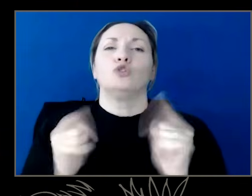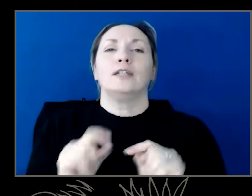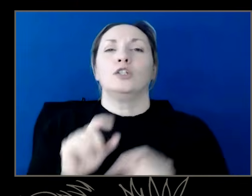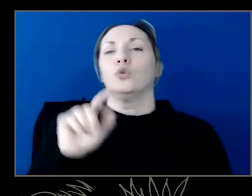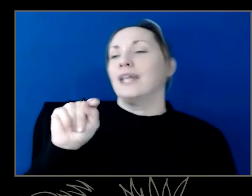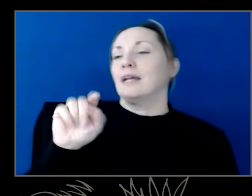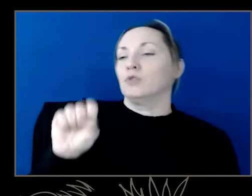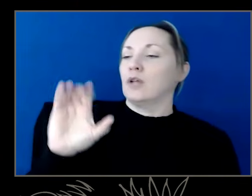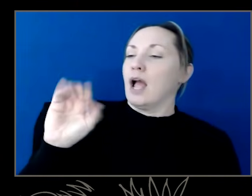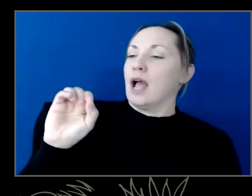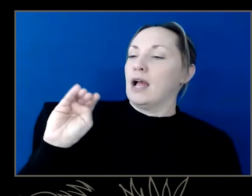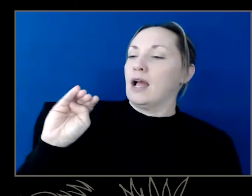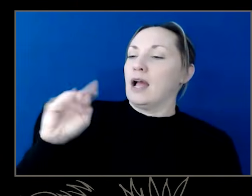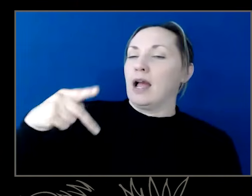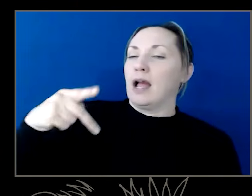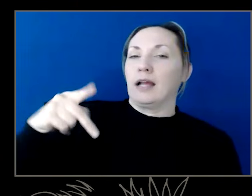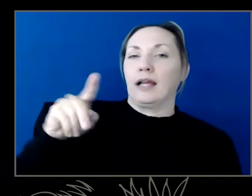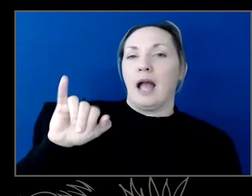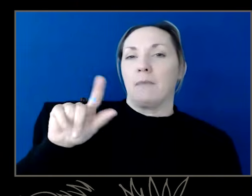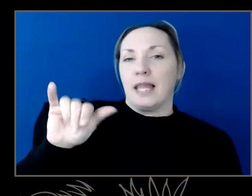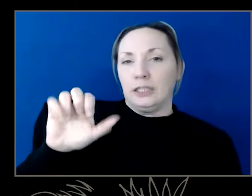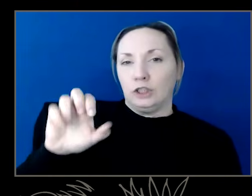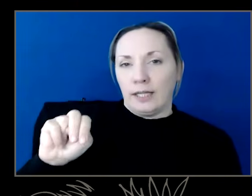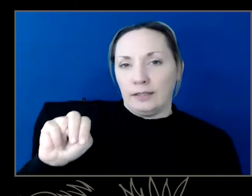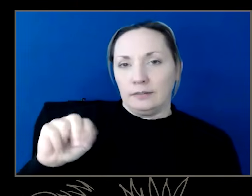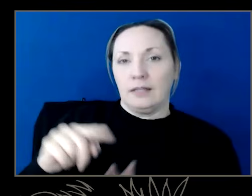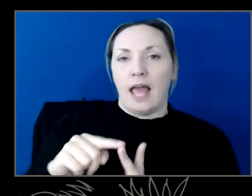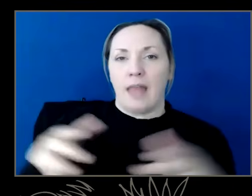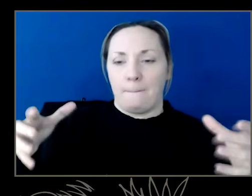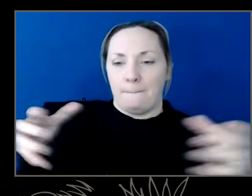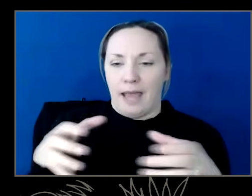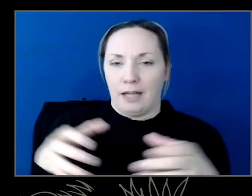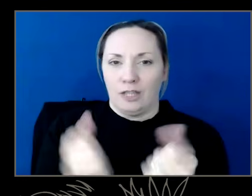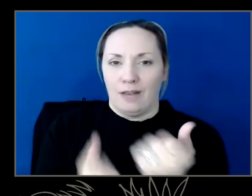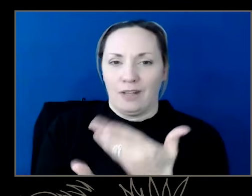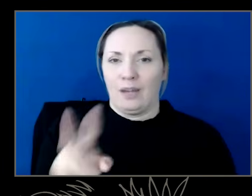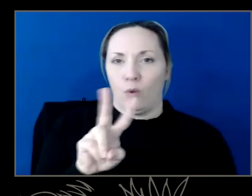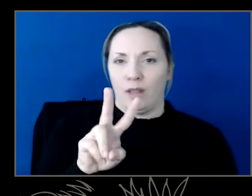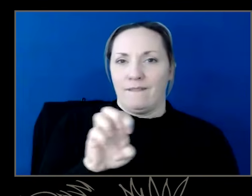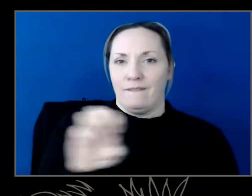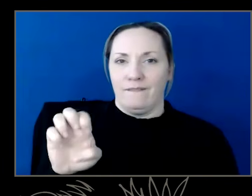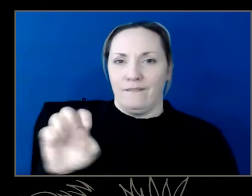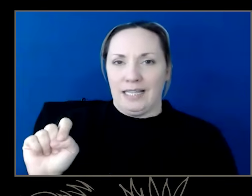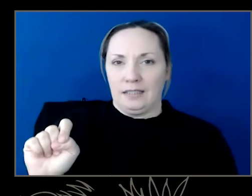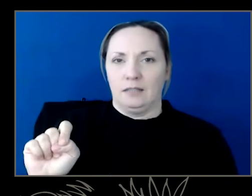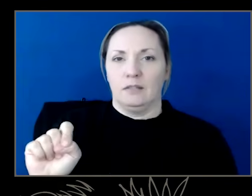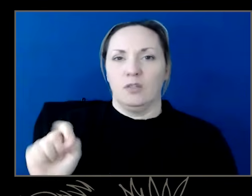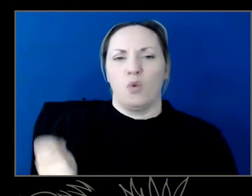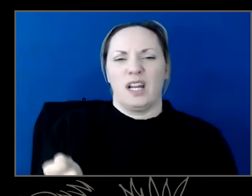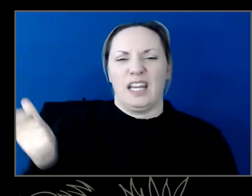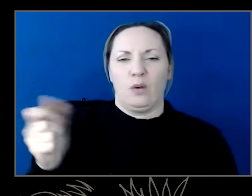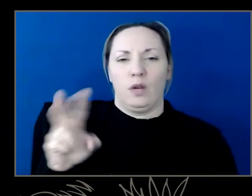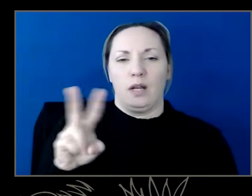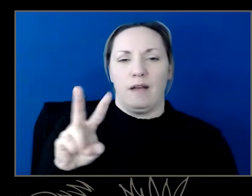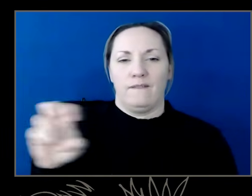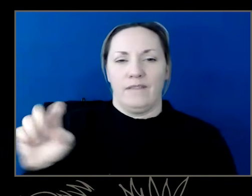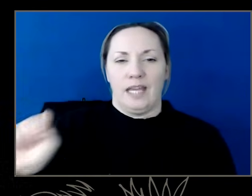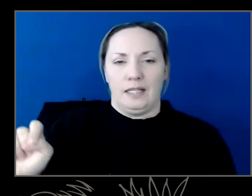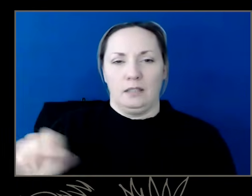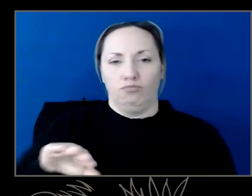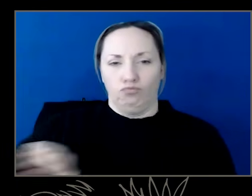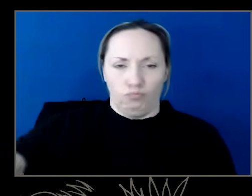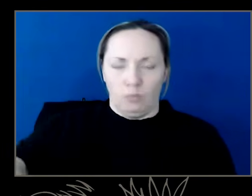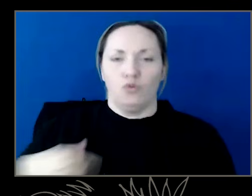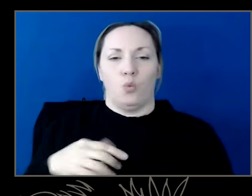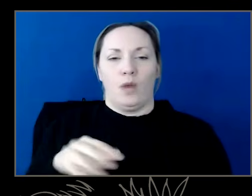TypeScript compilation and then package everything up with Vite. We're just going to get rid of Vite for this. So that way we have a